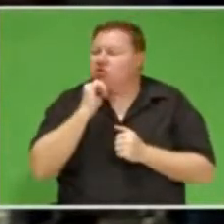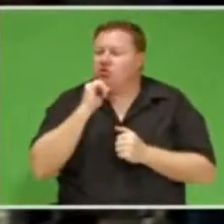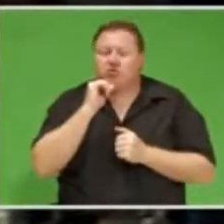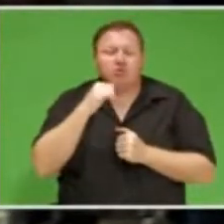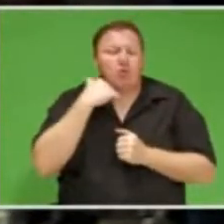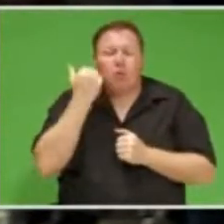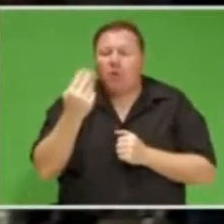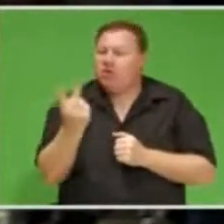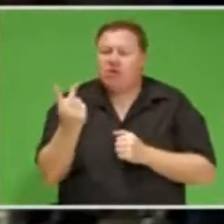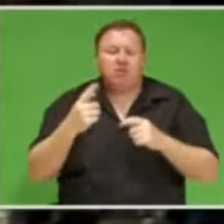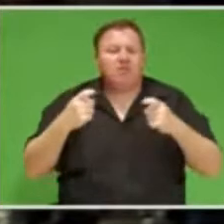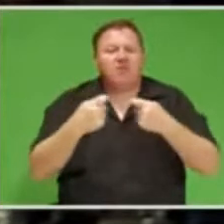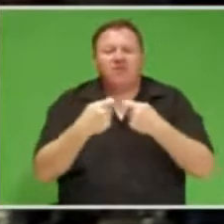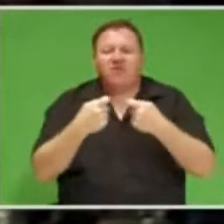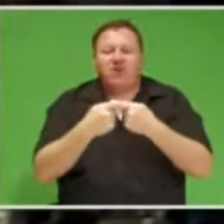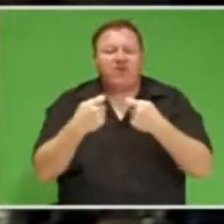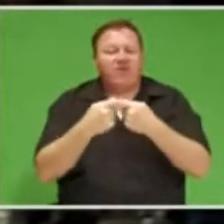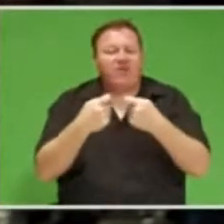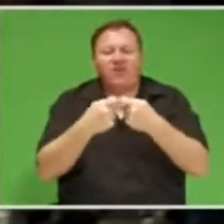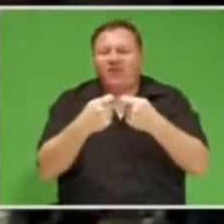peace process.